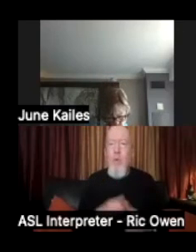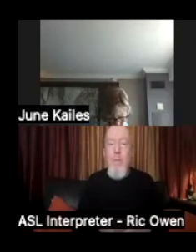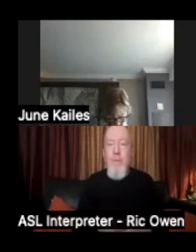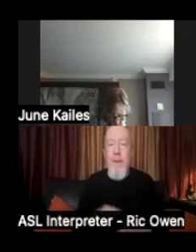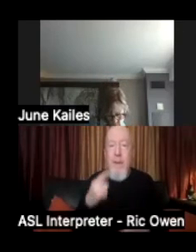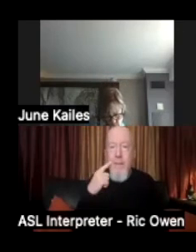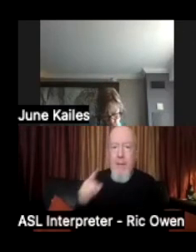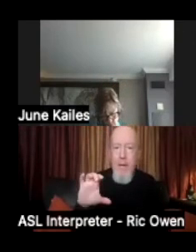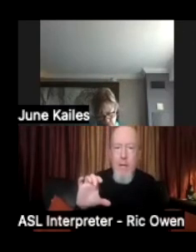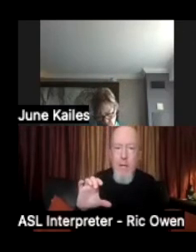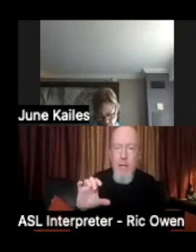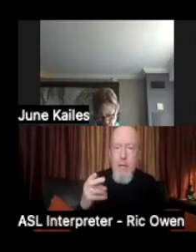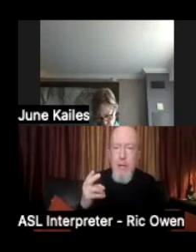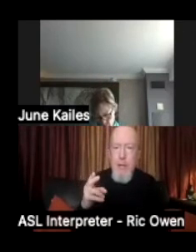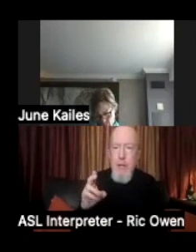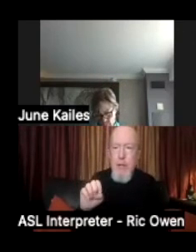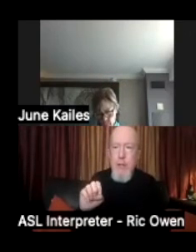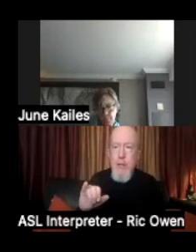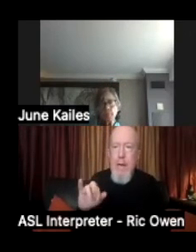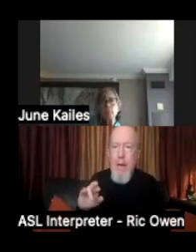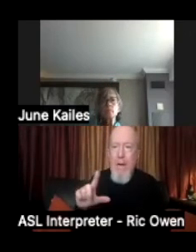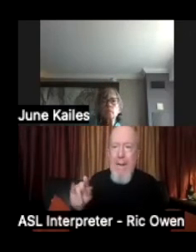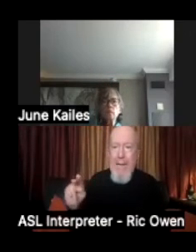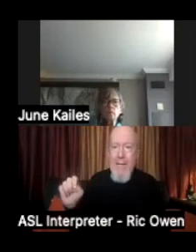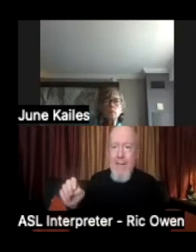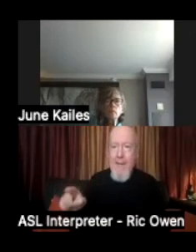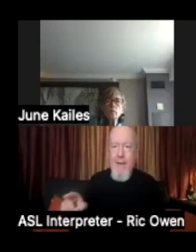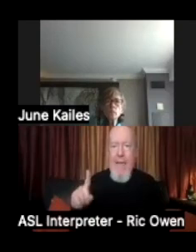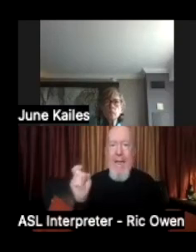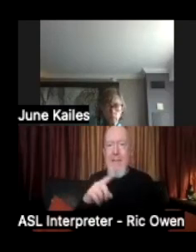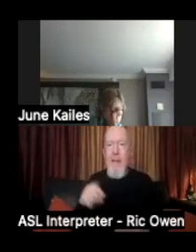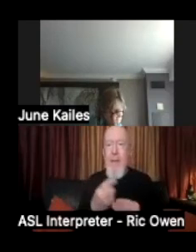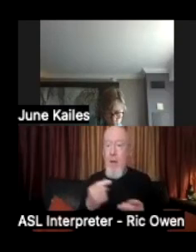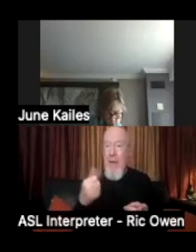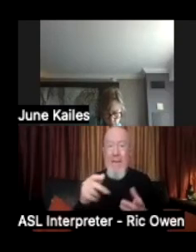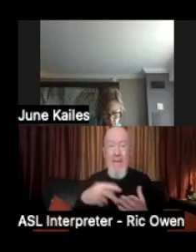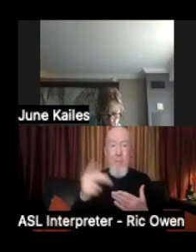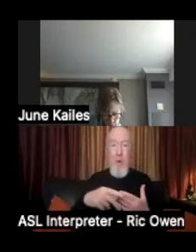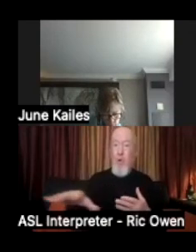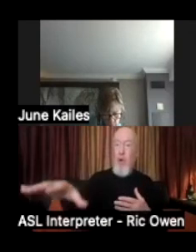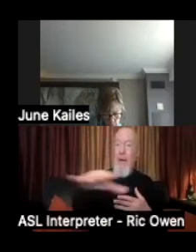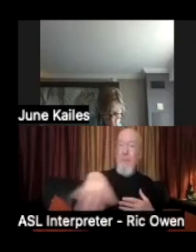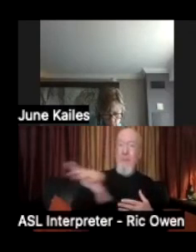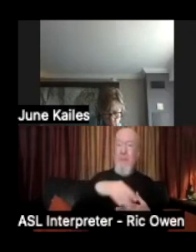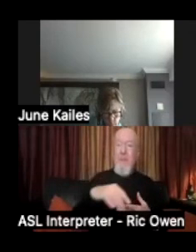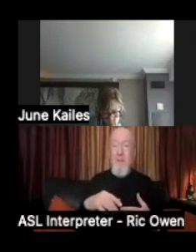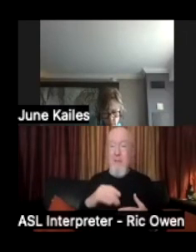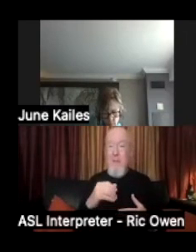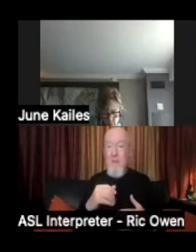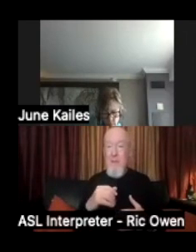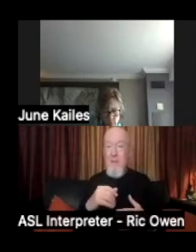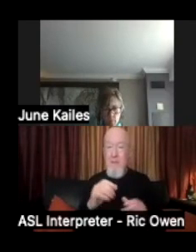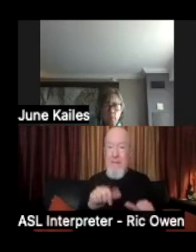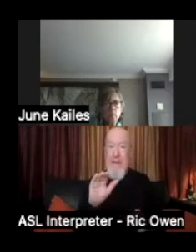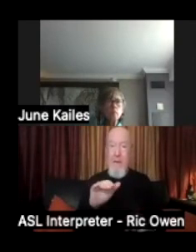there programs available to help? Why don't you unmute and pose your question for June?